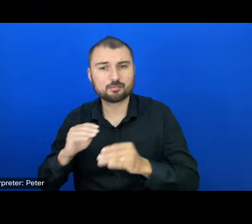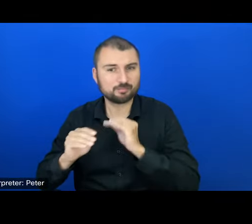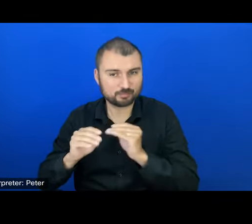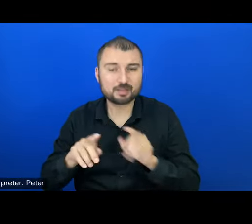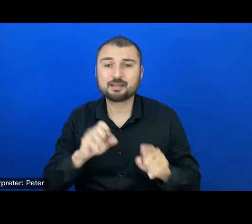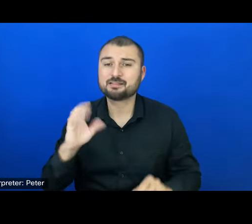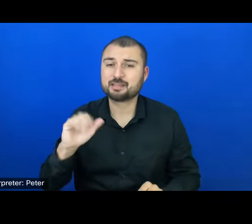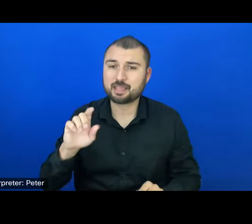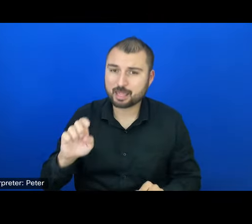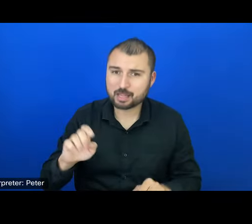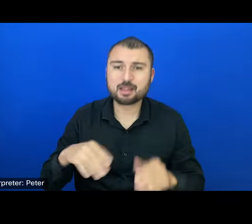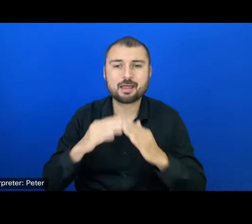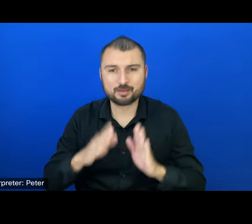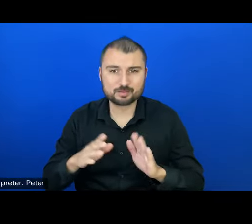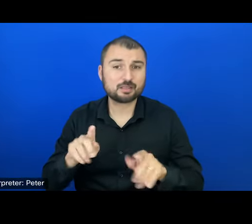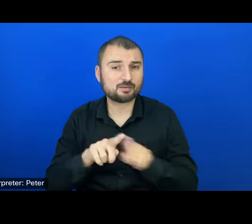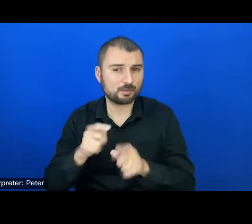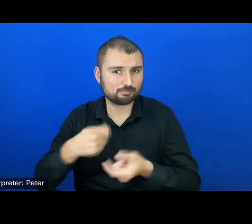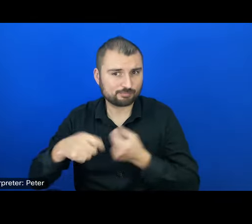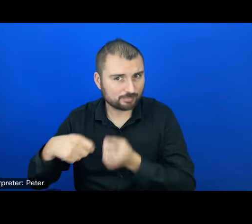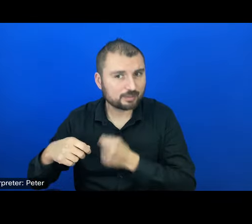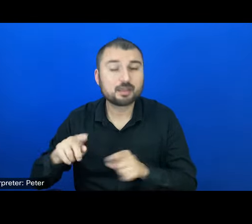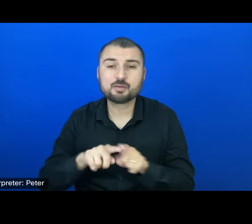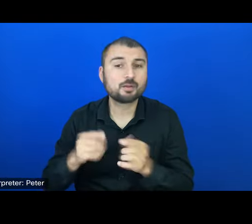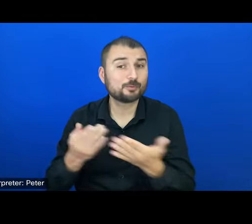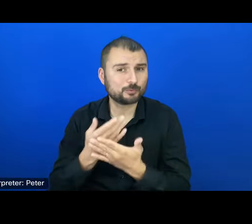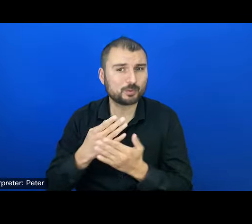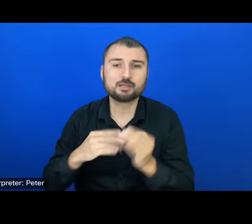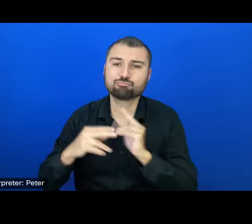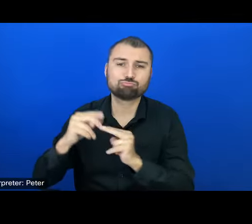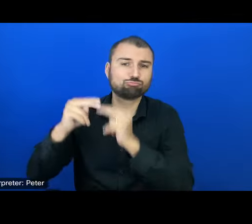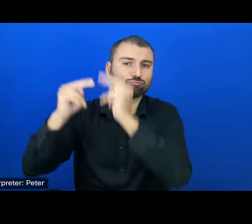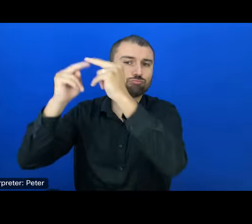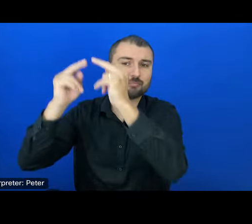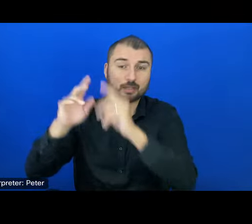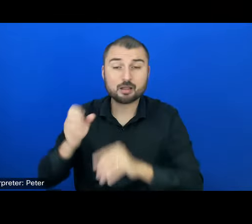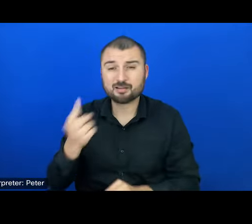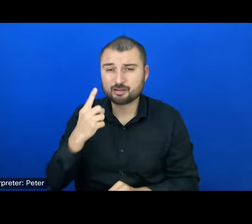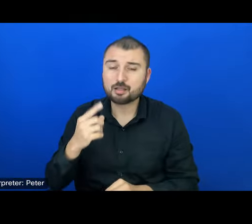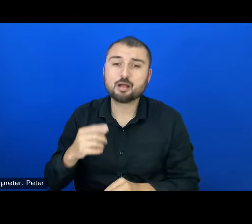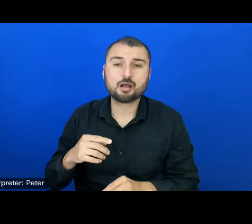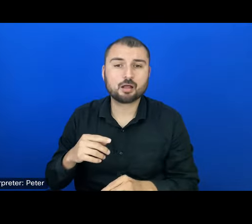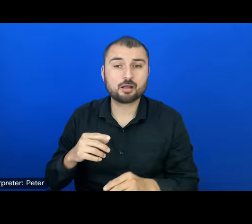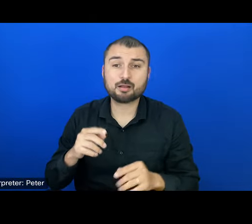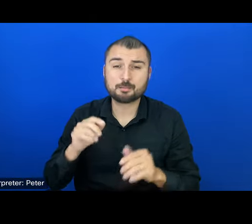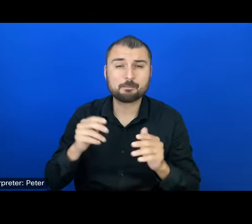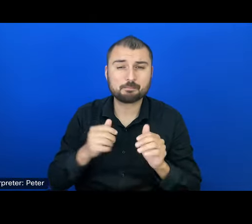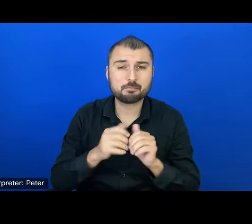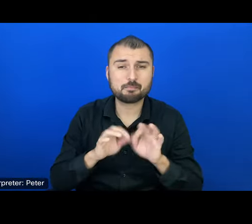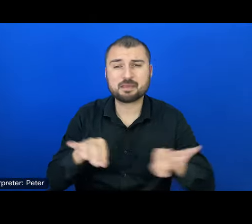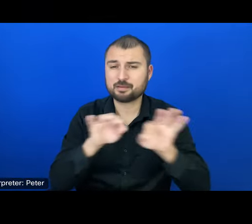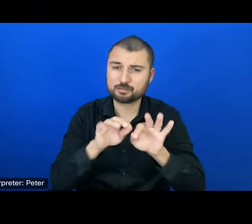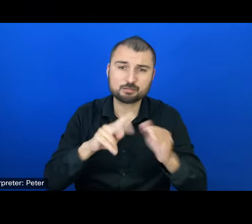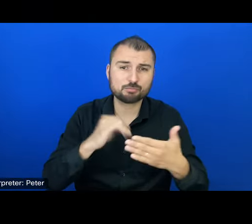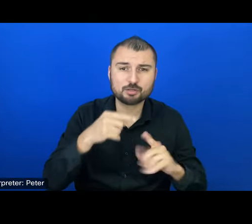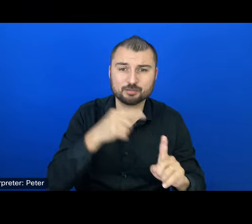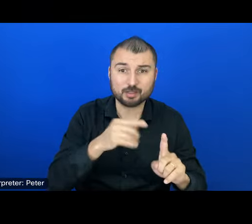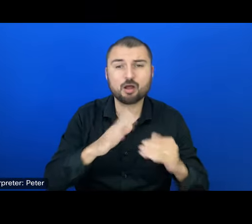repair and replacement, and new construction. So major projects include those expenditures above $50,000.